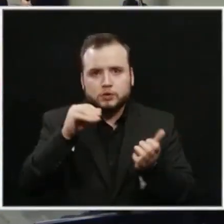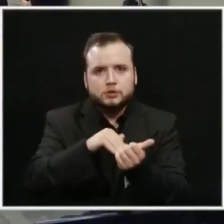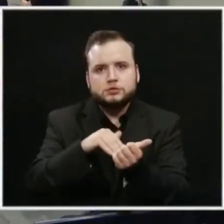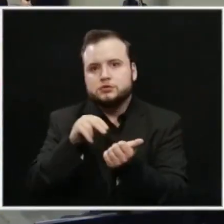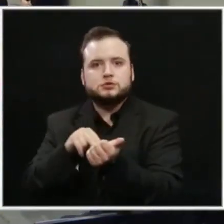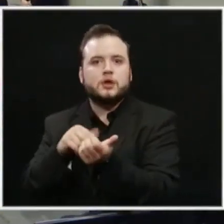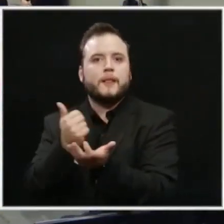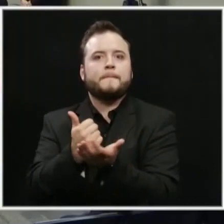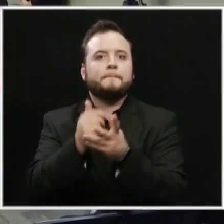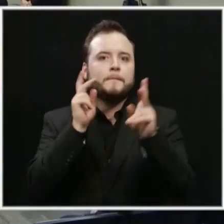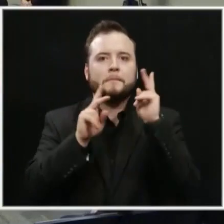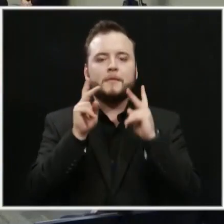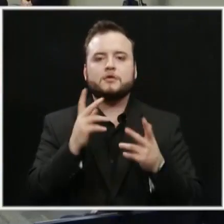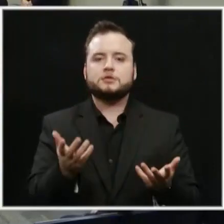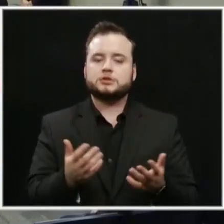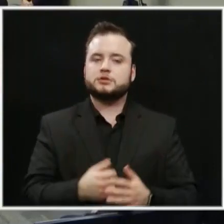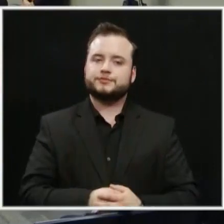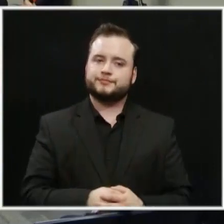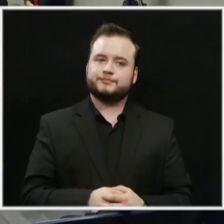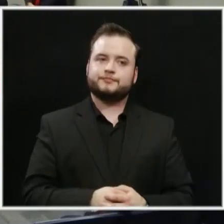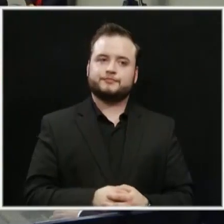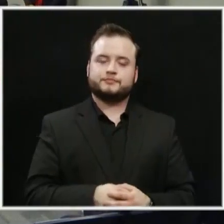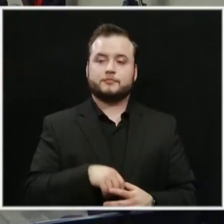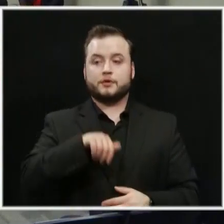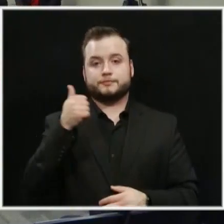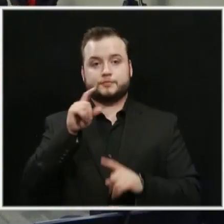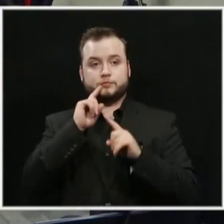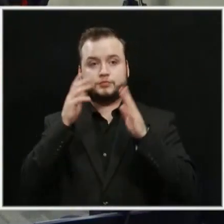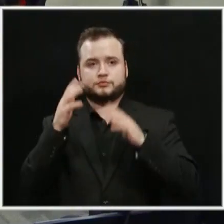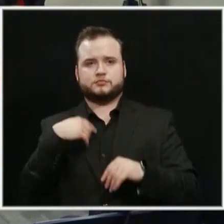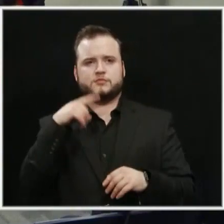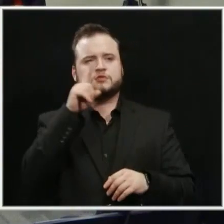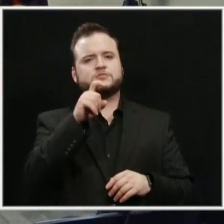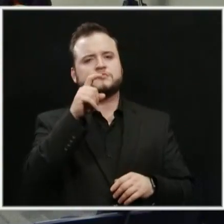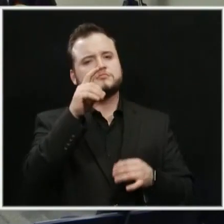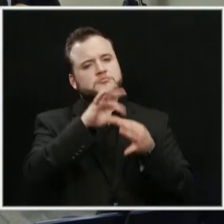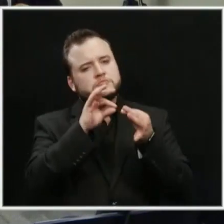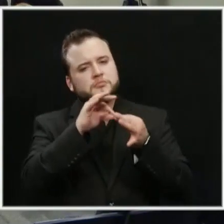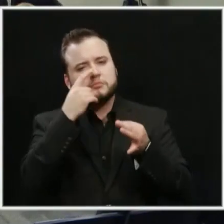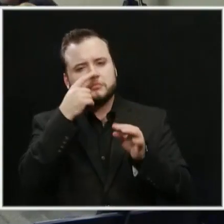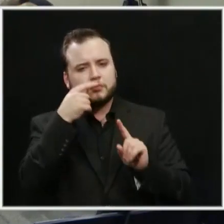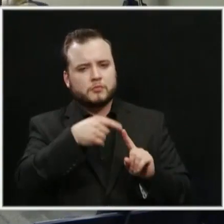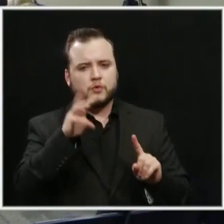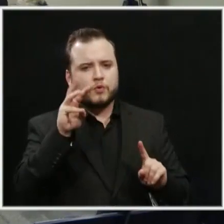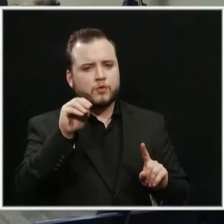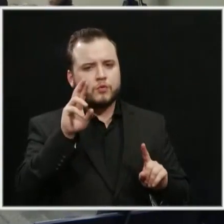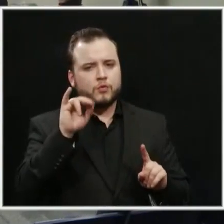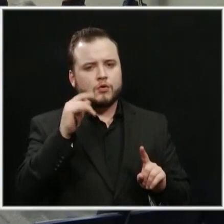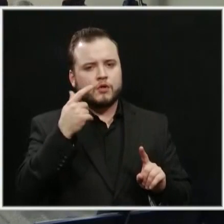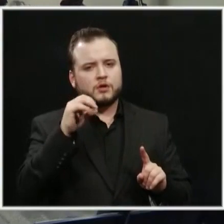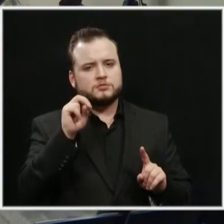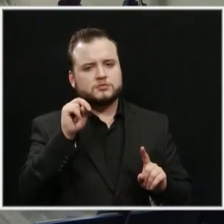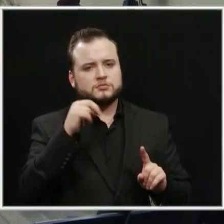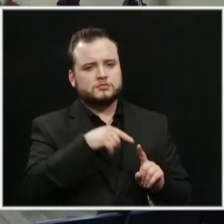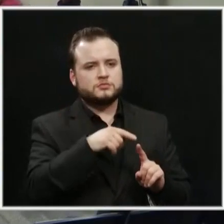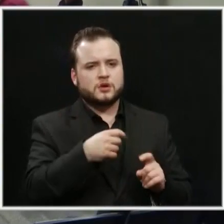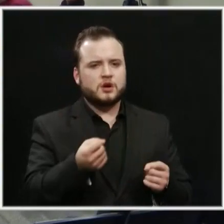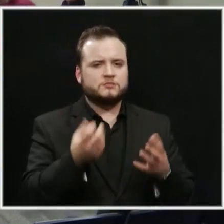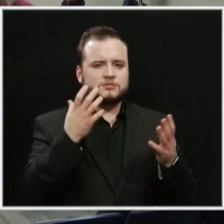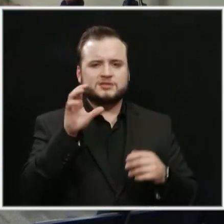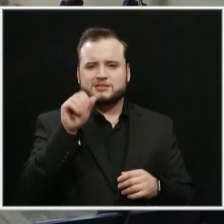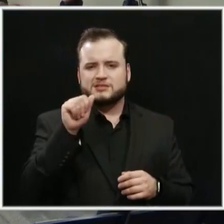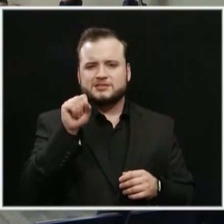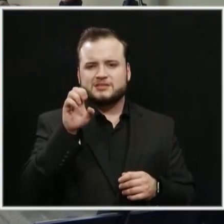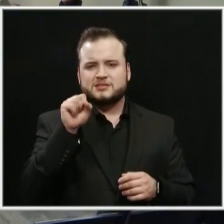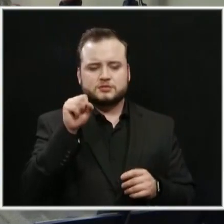detail about the Worthington plant? How many cases are suspected, reported, and what protocols they're taking